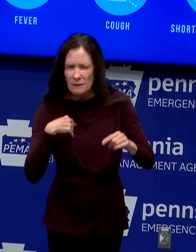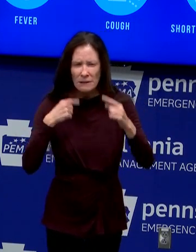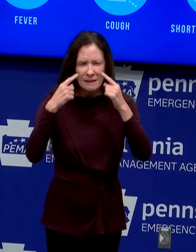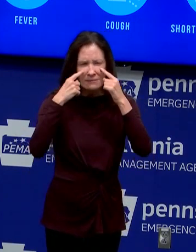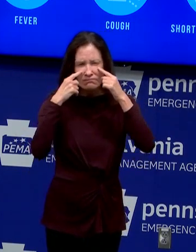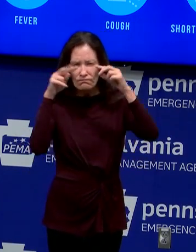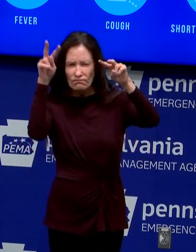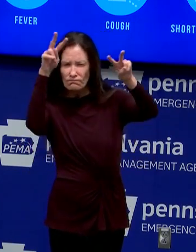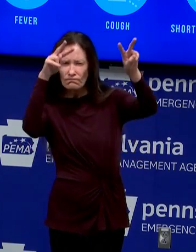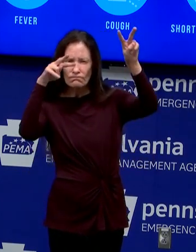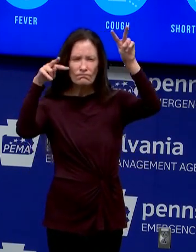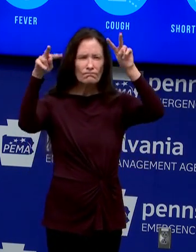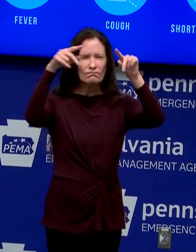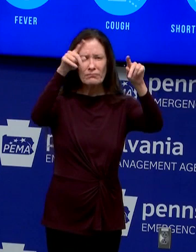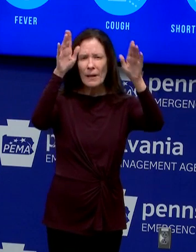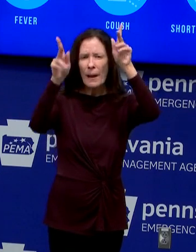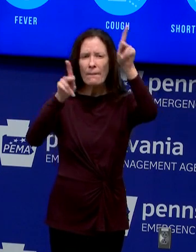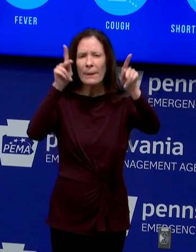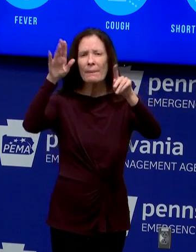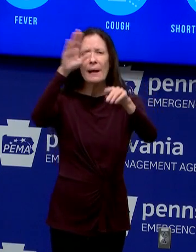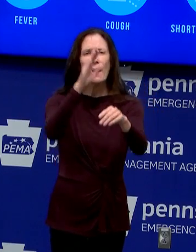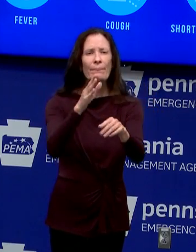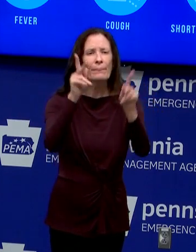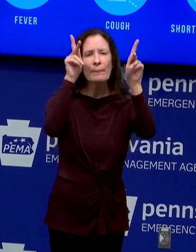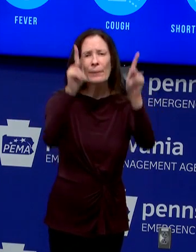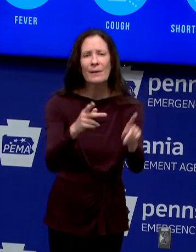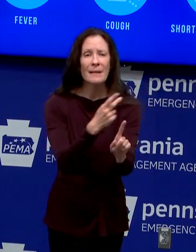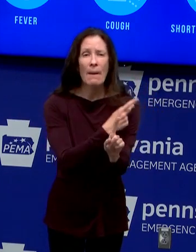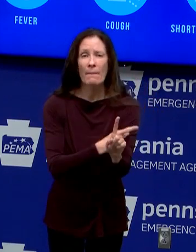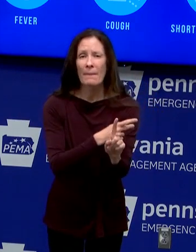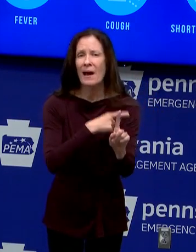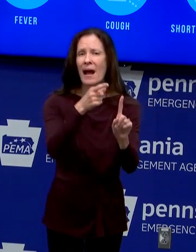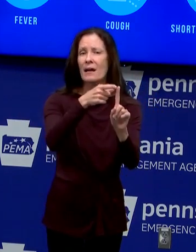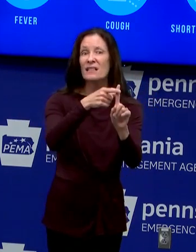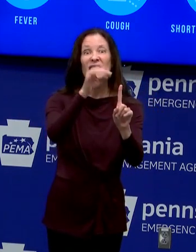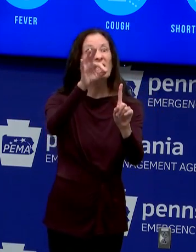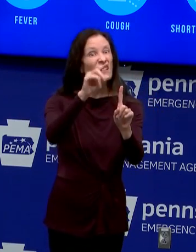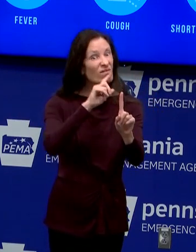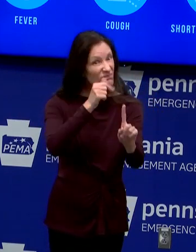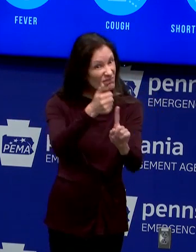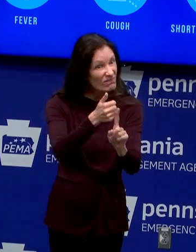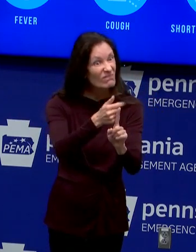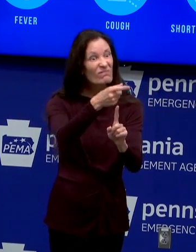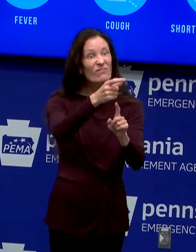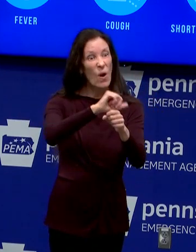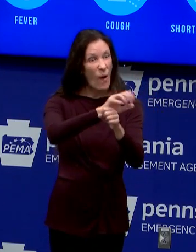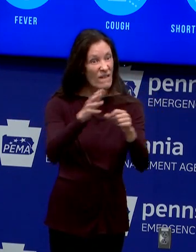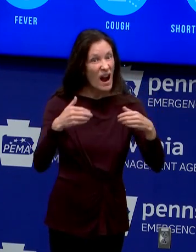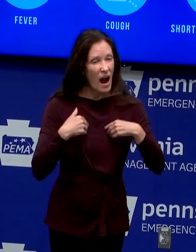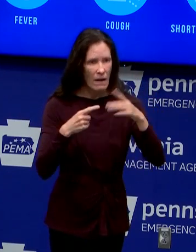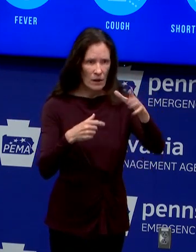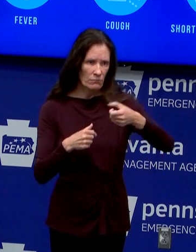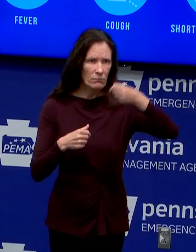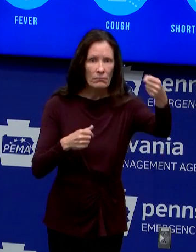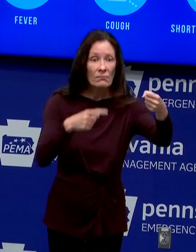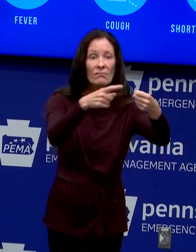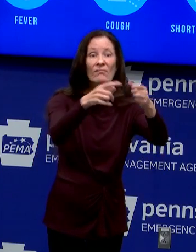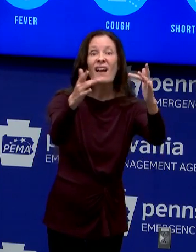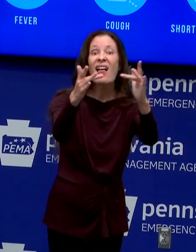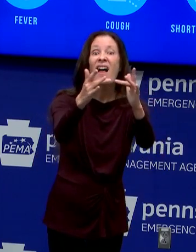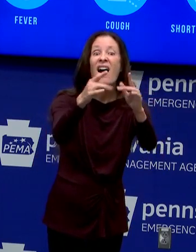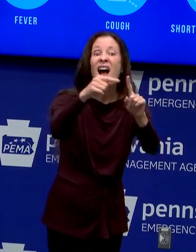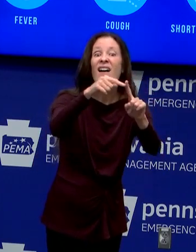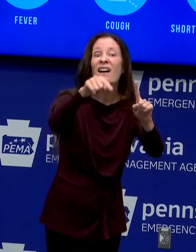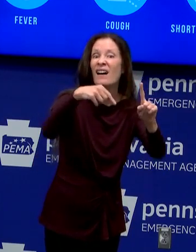with the patient being isolated and then the contacts being quarantined. Of course, the incubation period has to be taken into